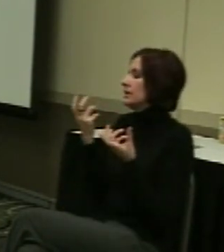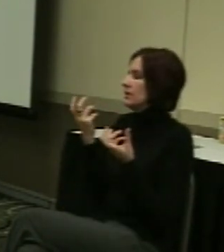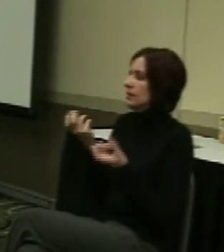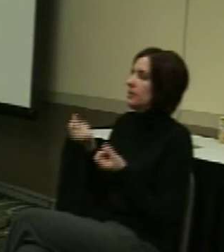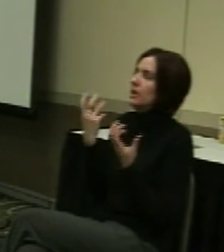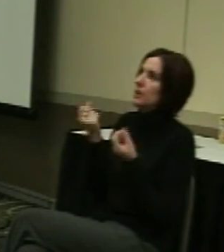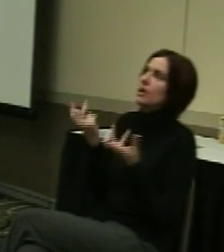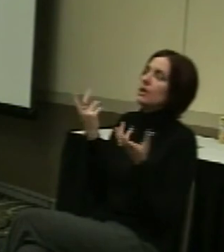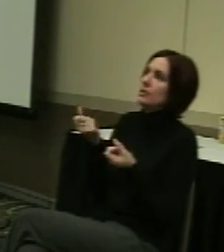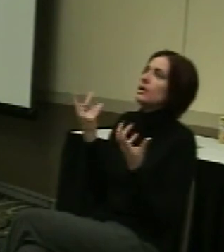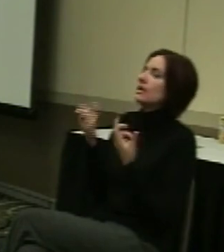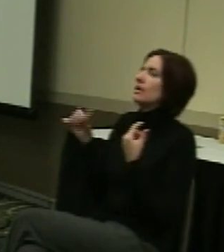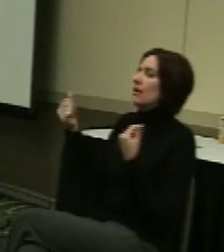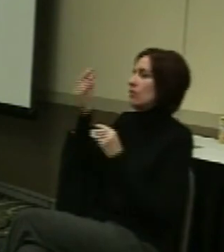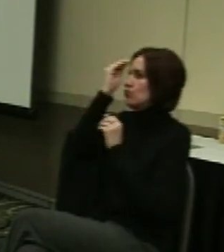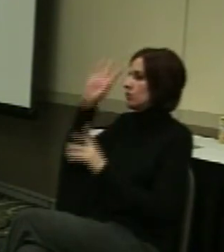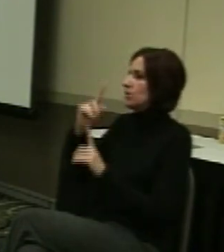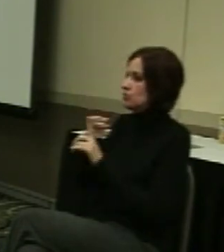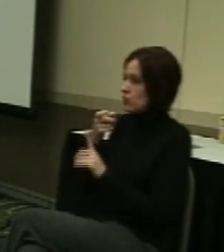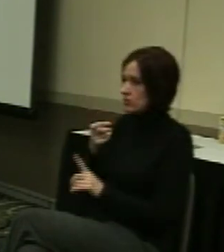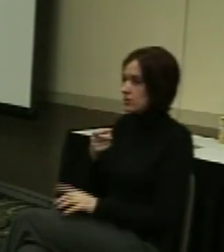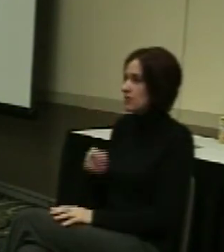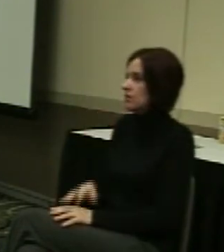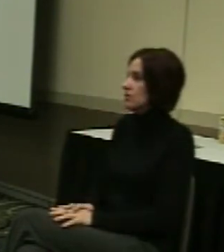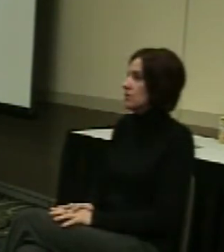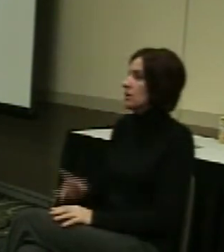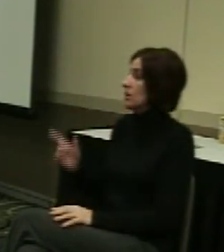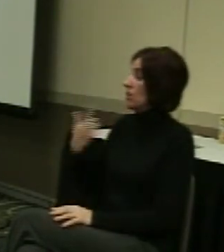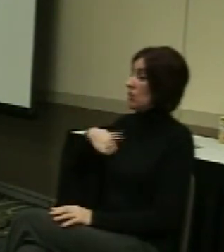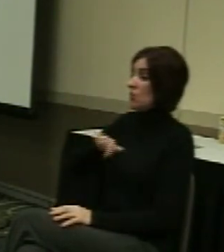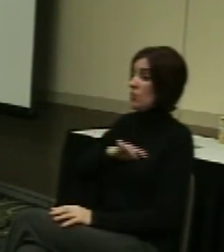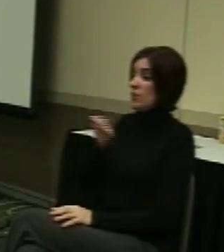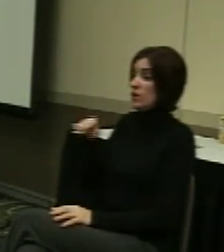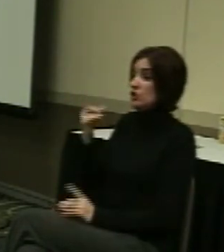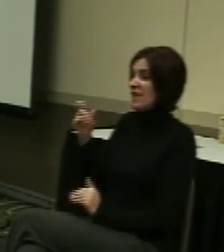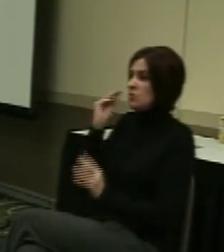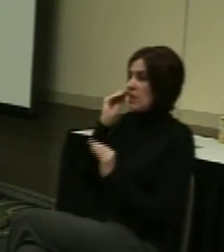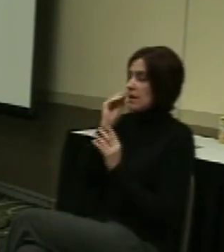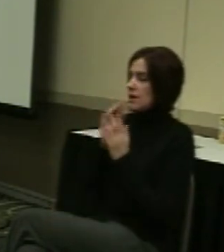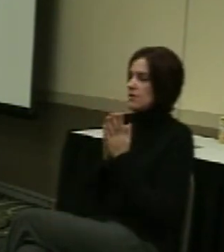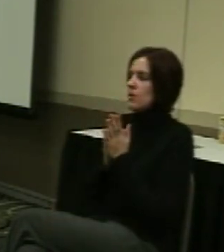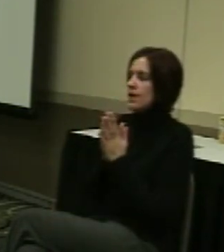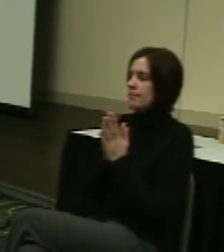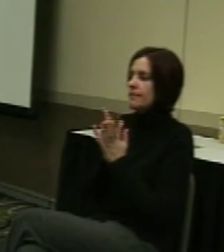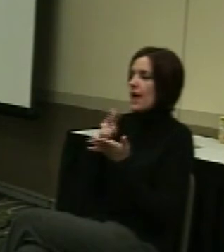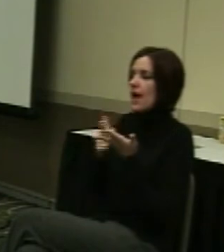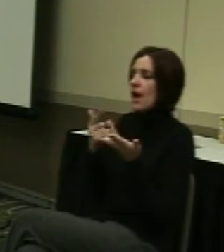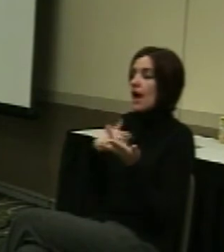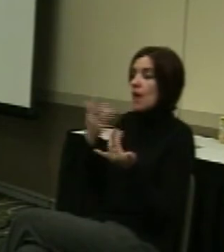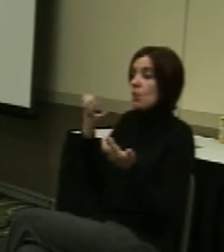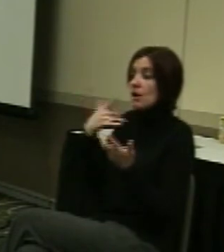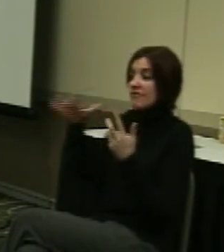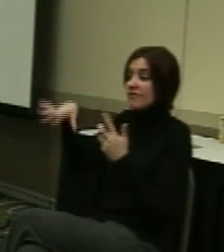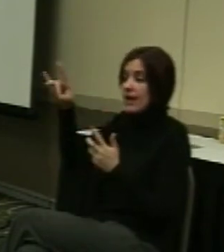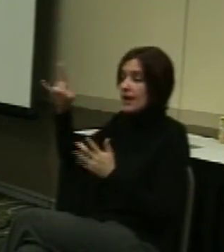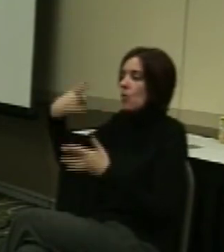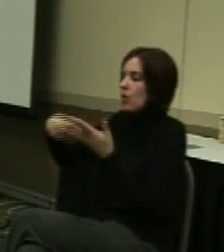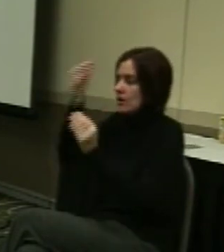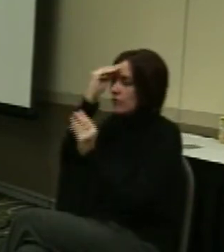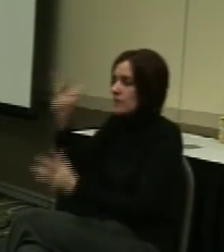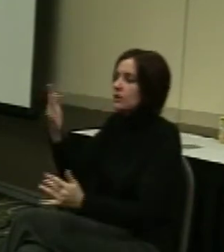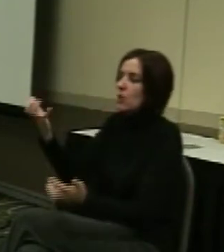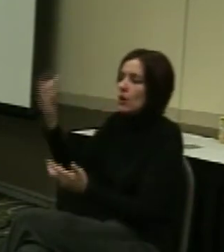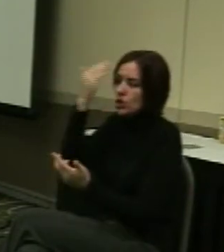data sources. And you and I just simply have to be thinking about what is it that we want to find out about, right? So rationale